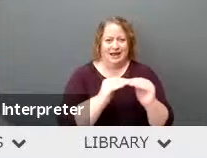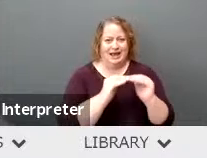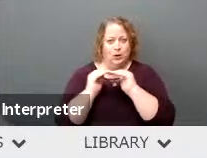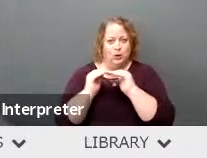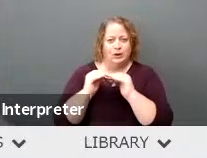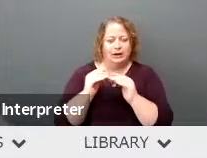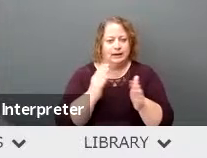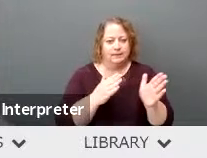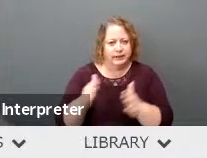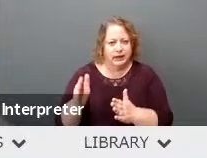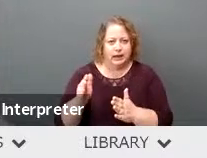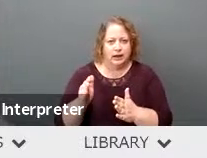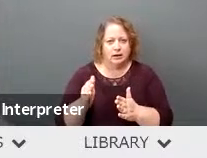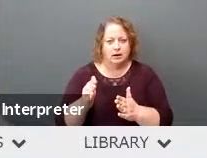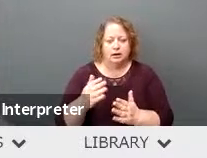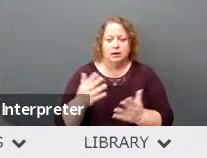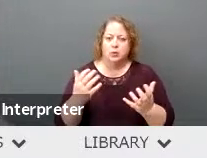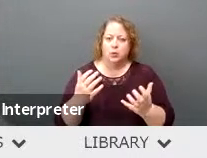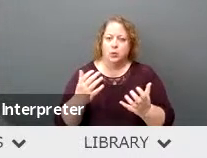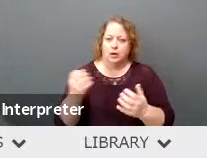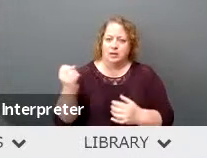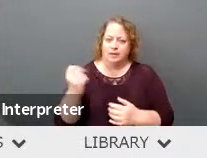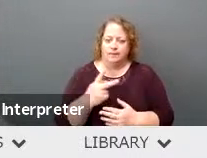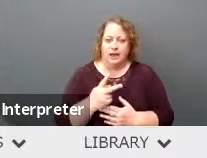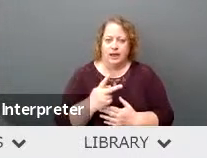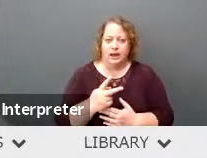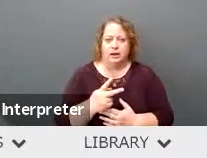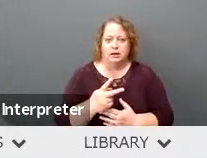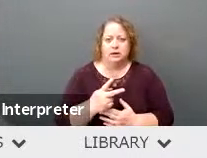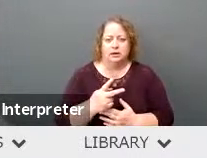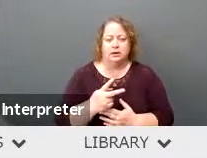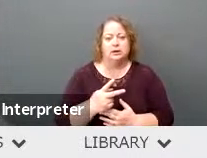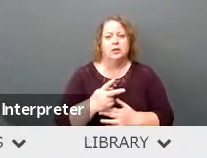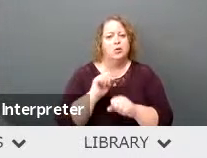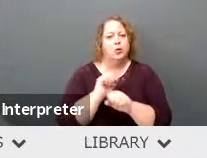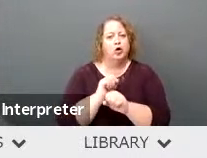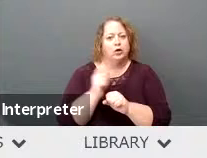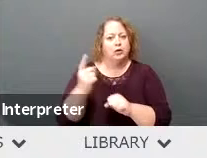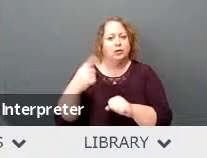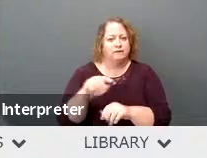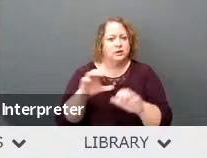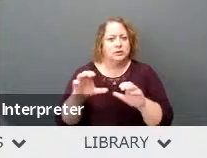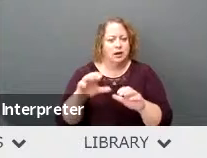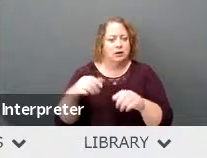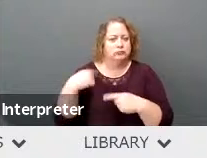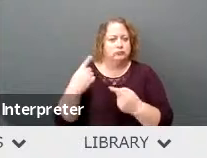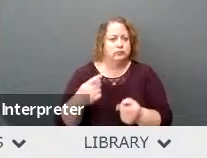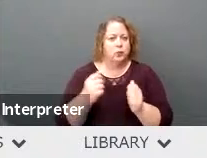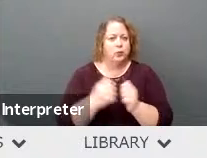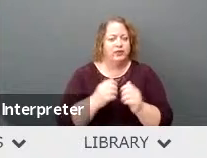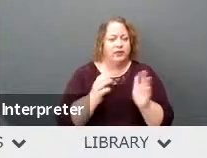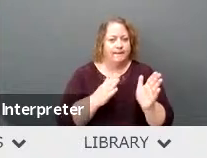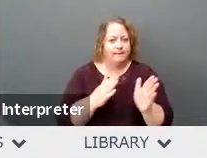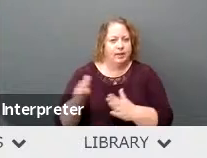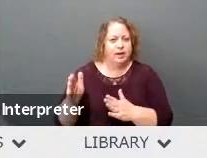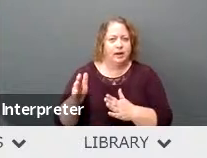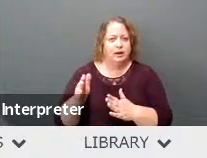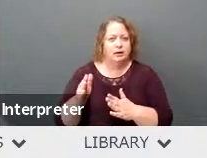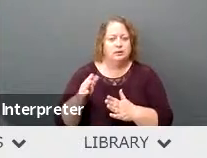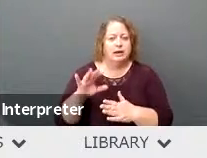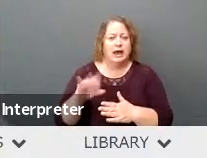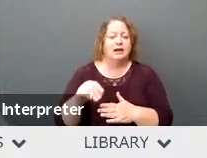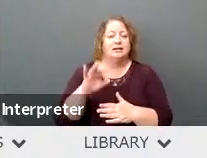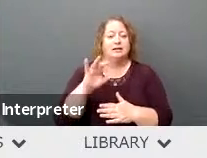plan, and we wanted to bring back to you what the work that they've been working on with the equity plan, and that